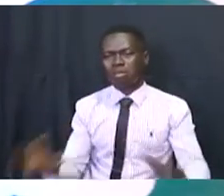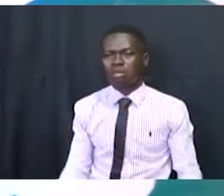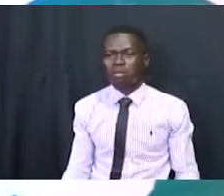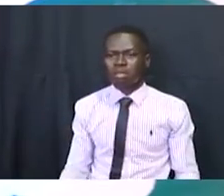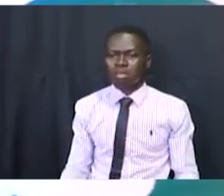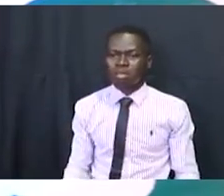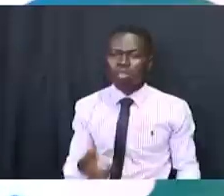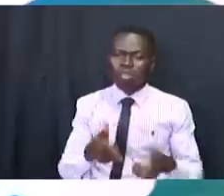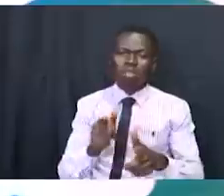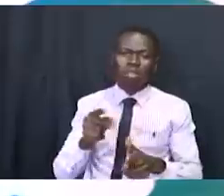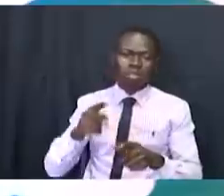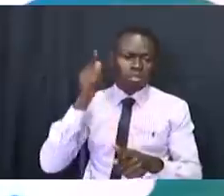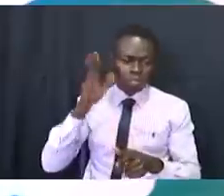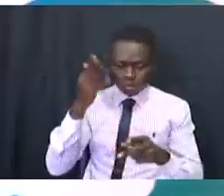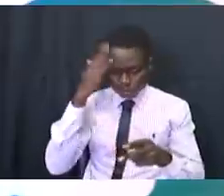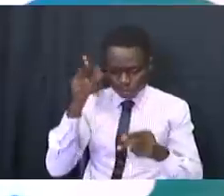who you are.